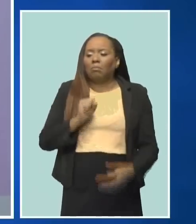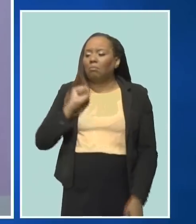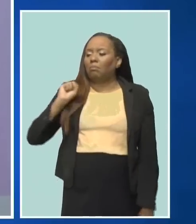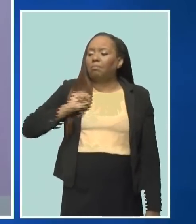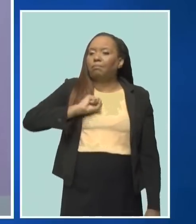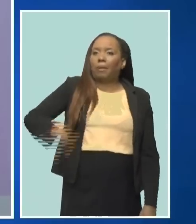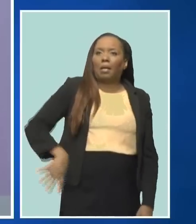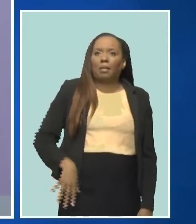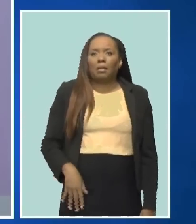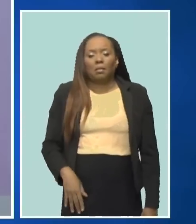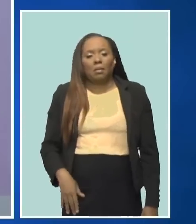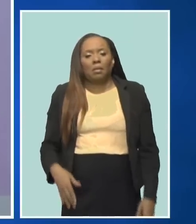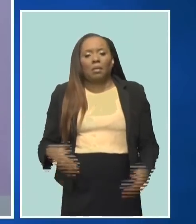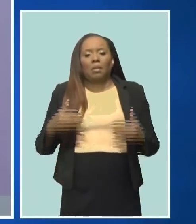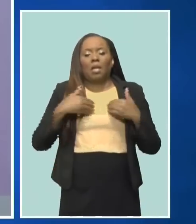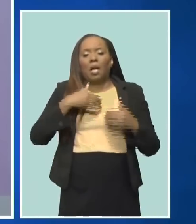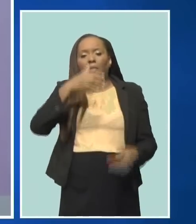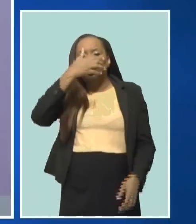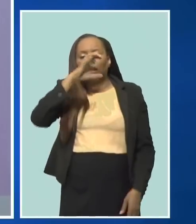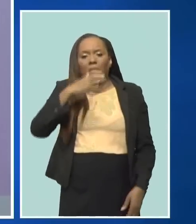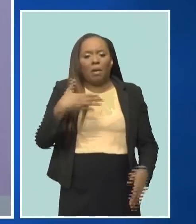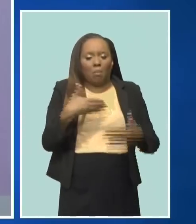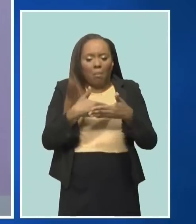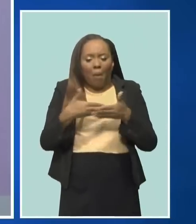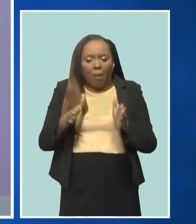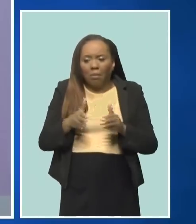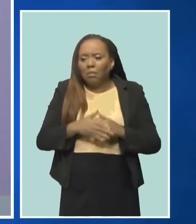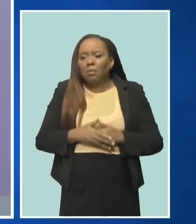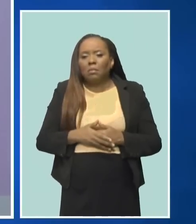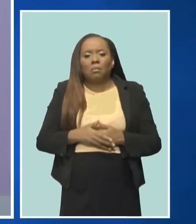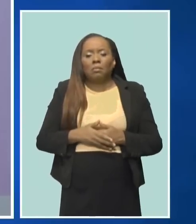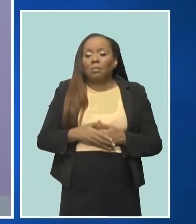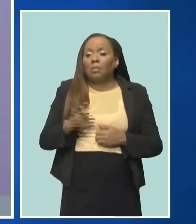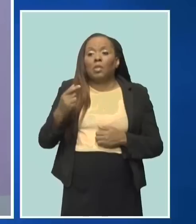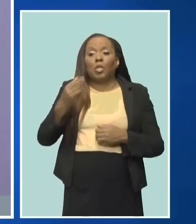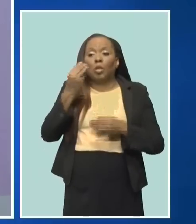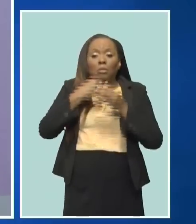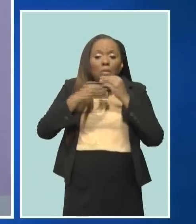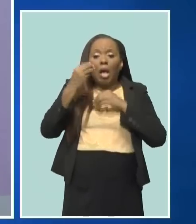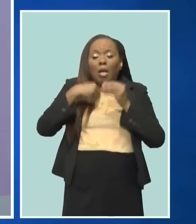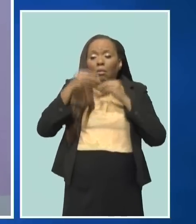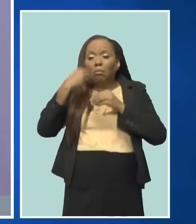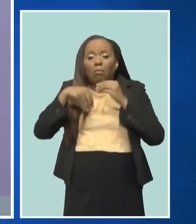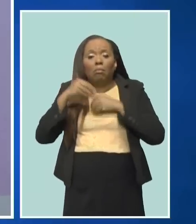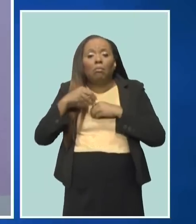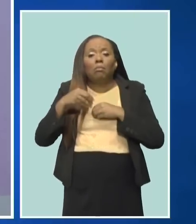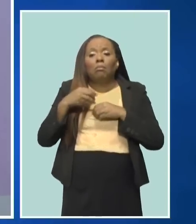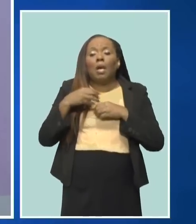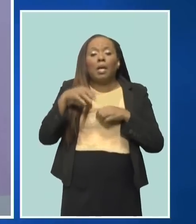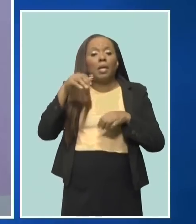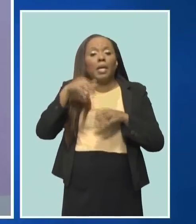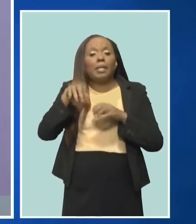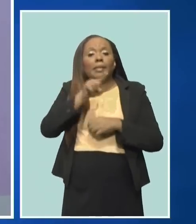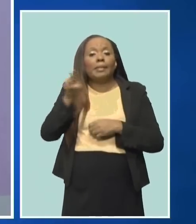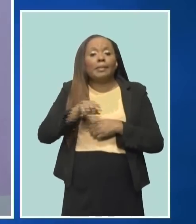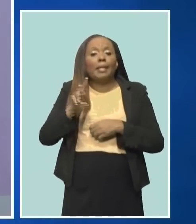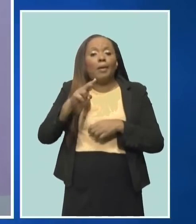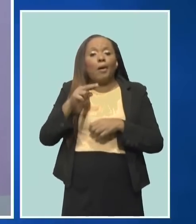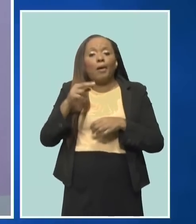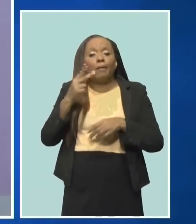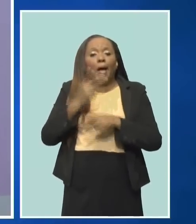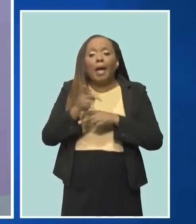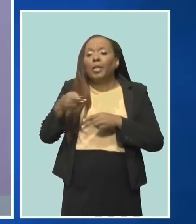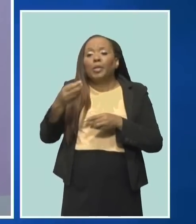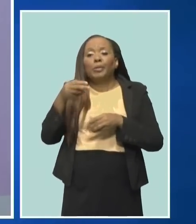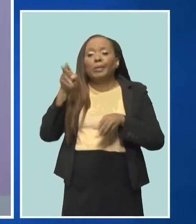pelt a Shafet box out the car window or out the ZR window, you are potentially contributing